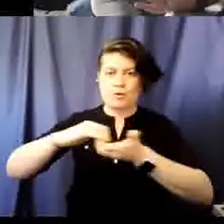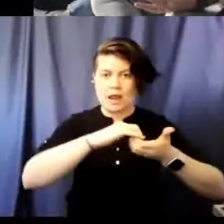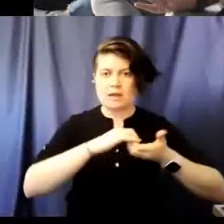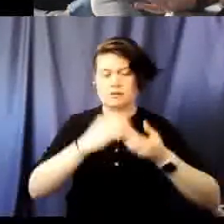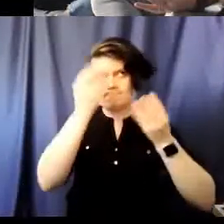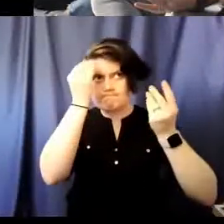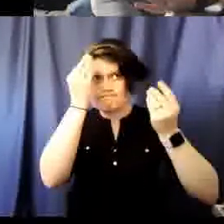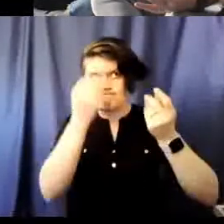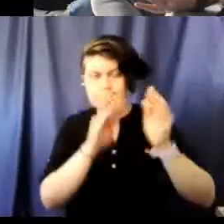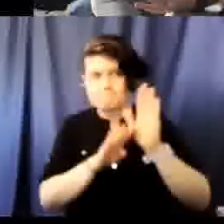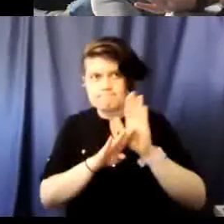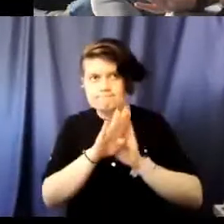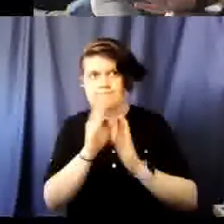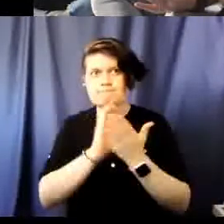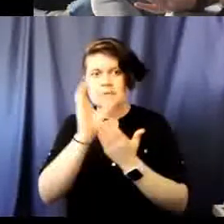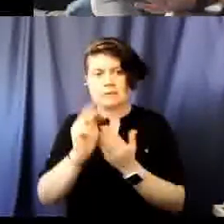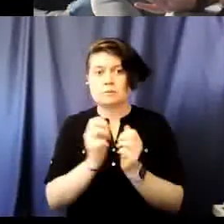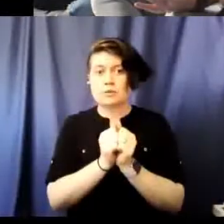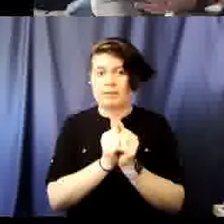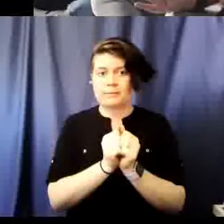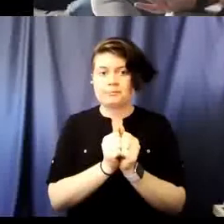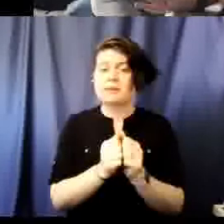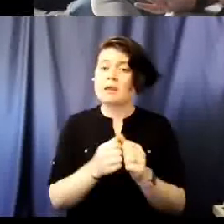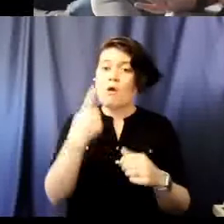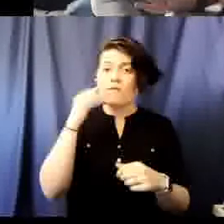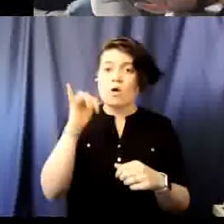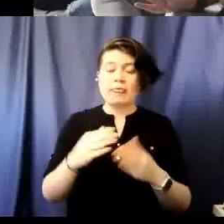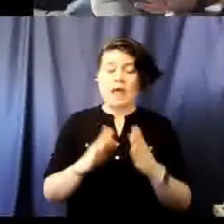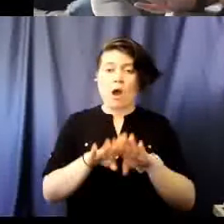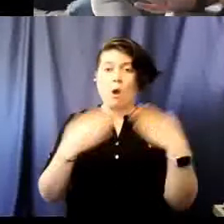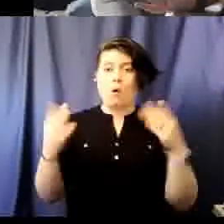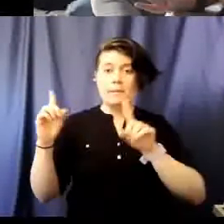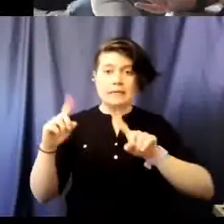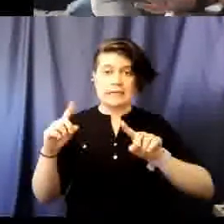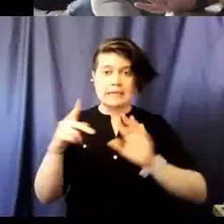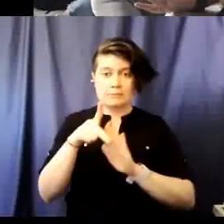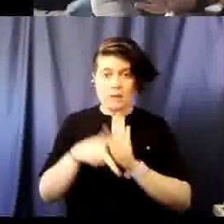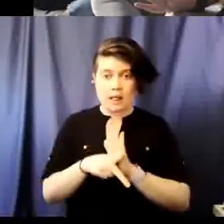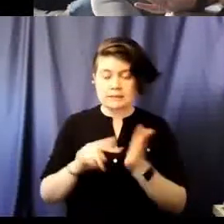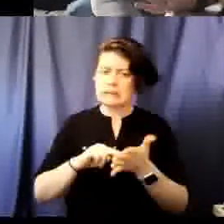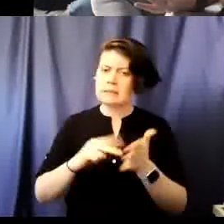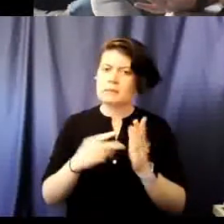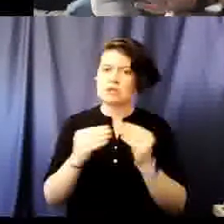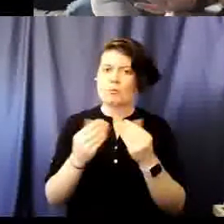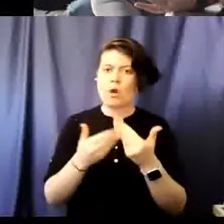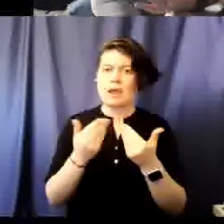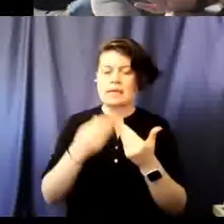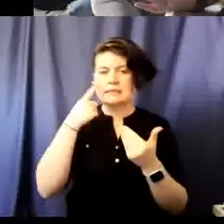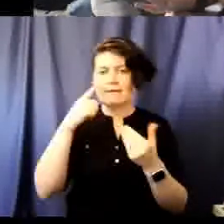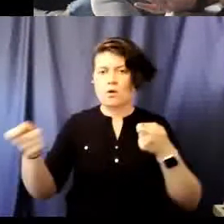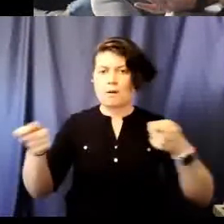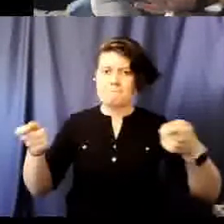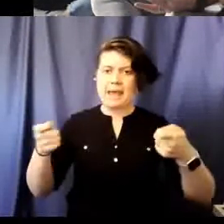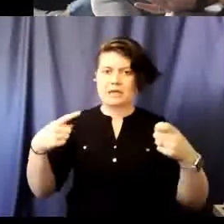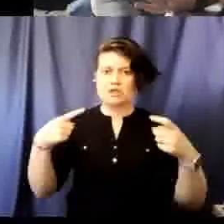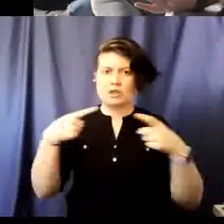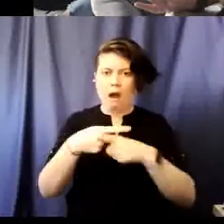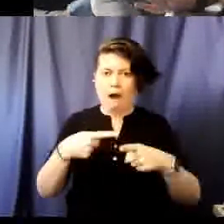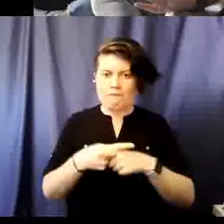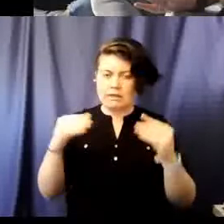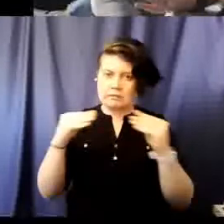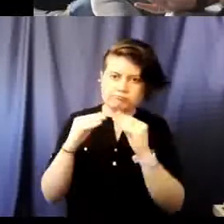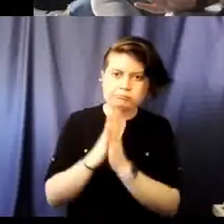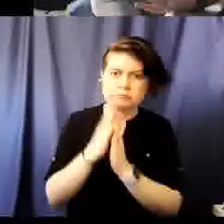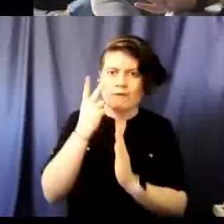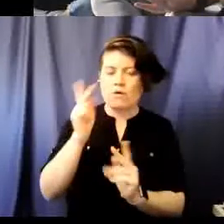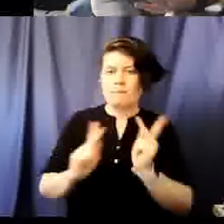Another byproduct of having a more open attendance policy is that it may be easier to manage conflicts for those whose personality